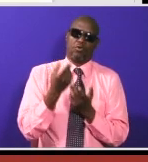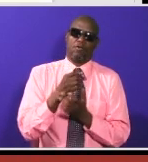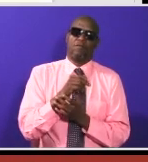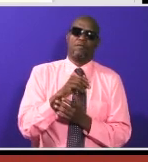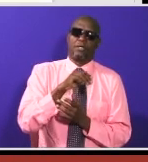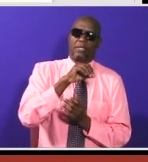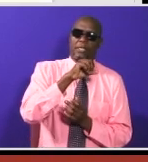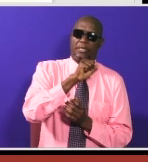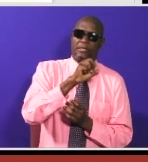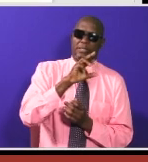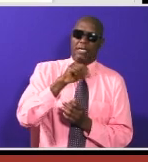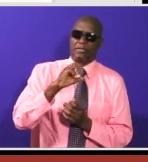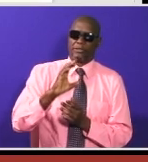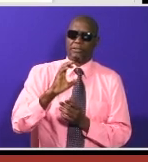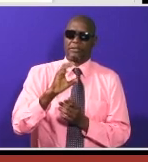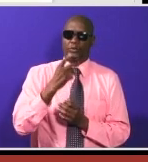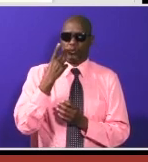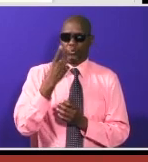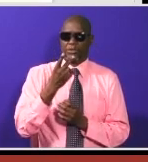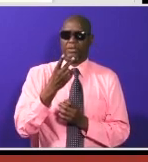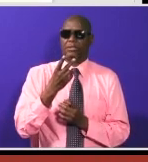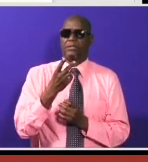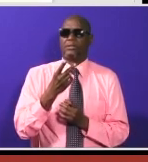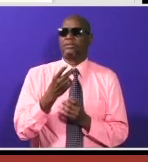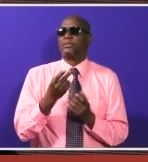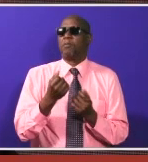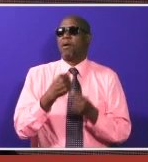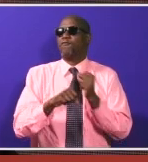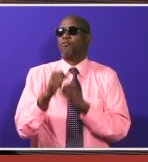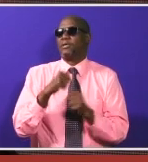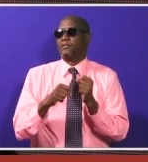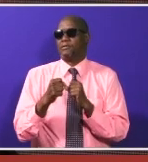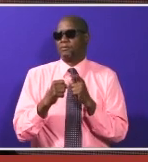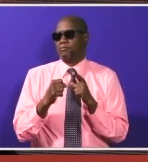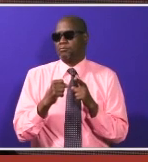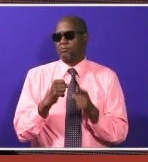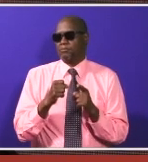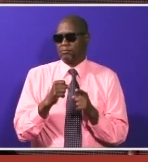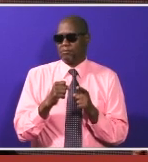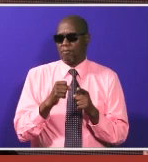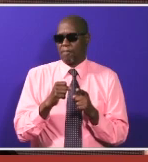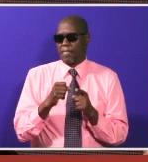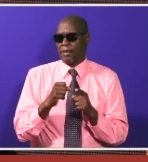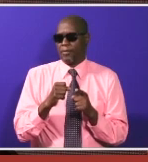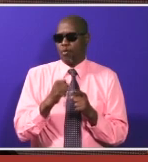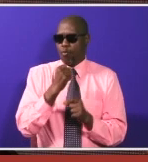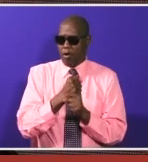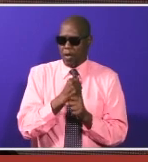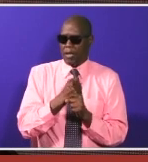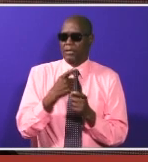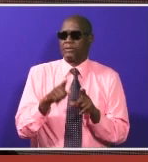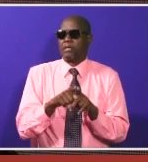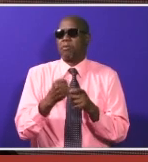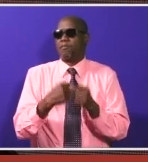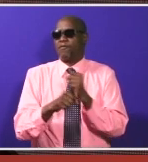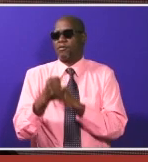to recognize productivity and performance, right? For us to recognize productivity and performance, we need to be able to have indices